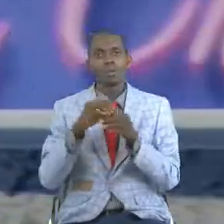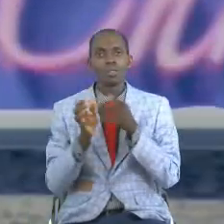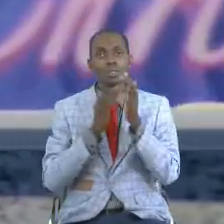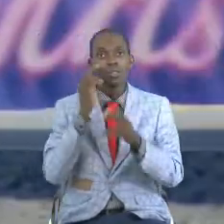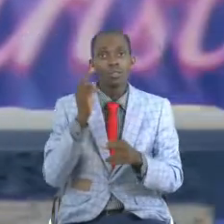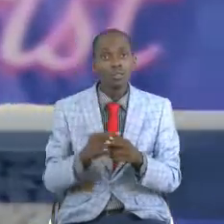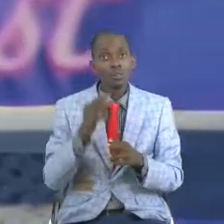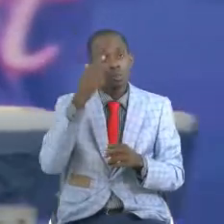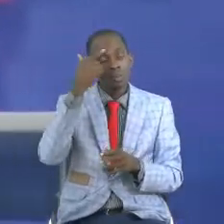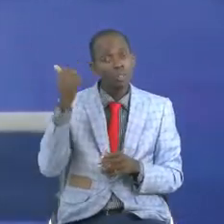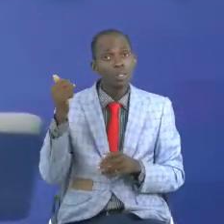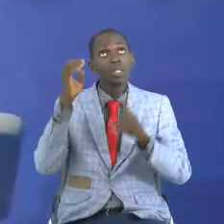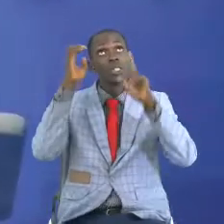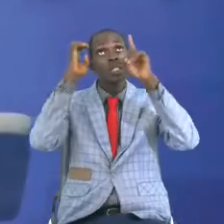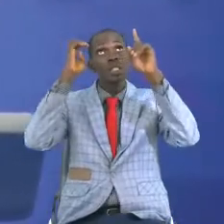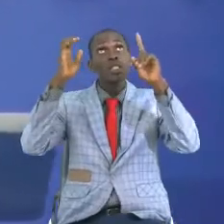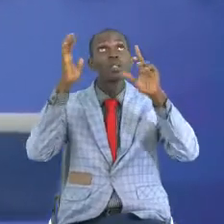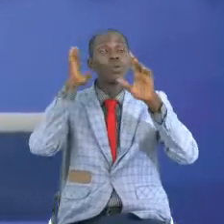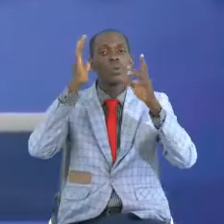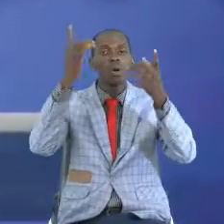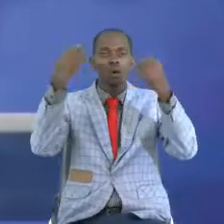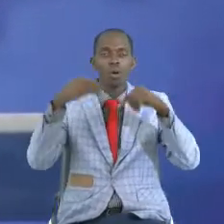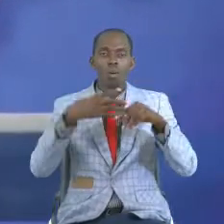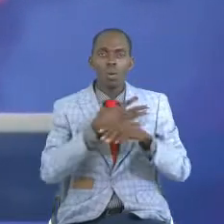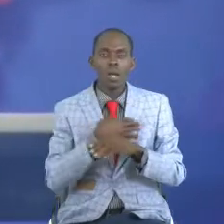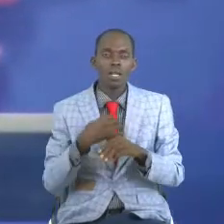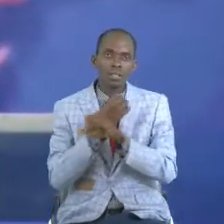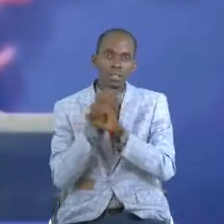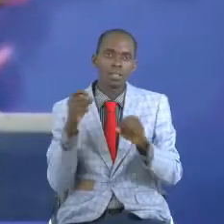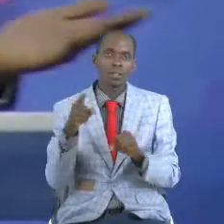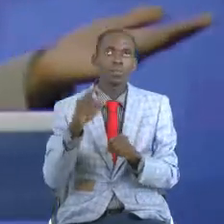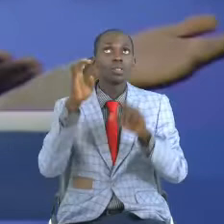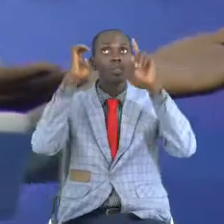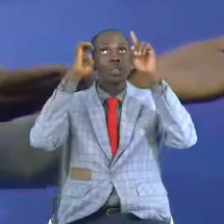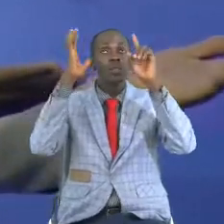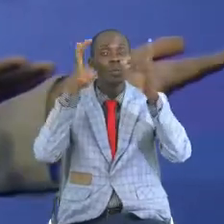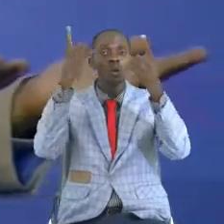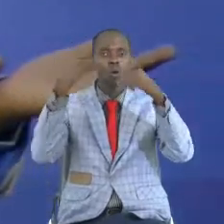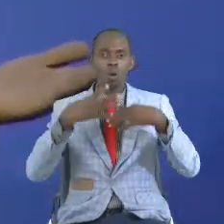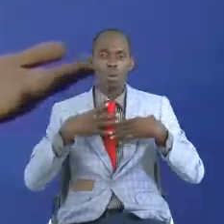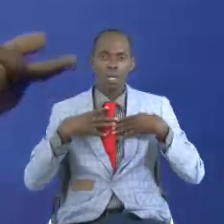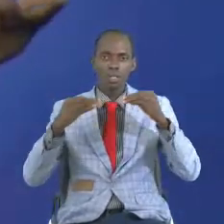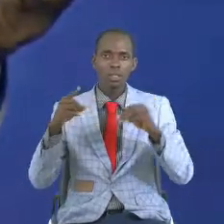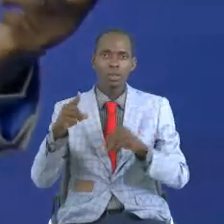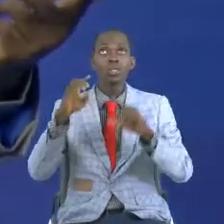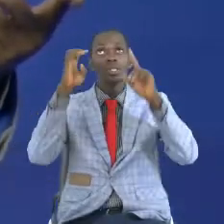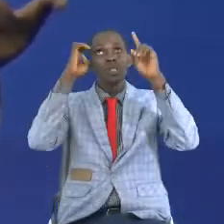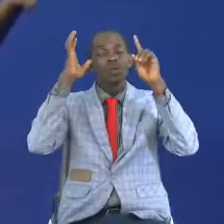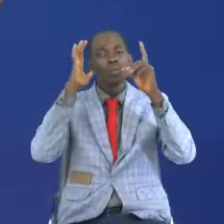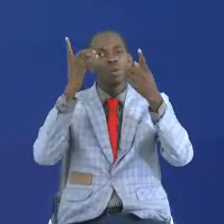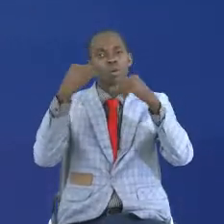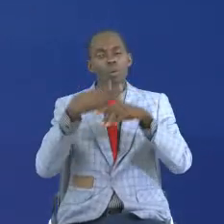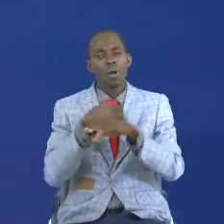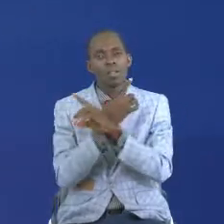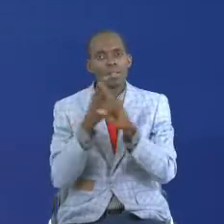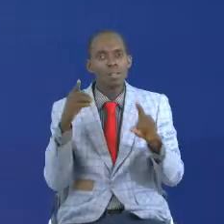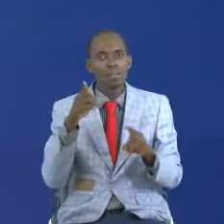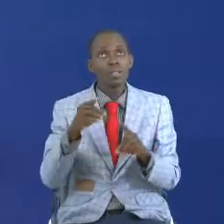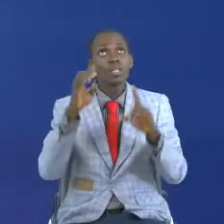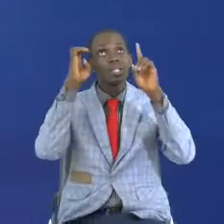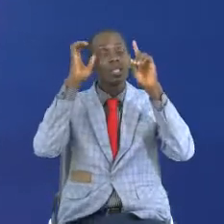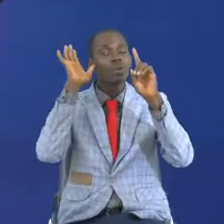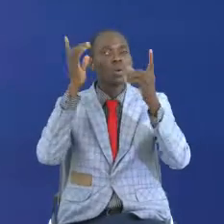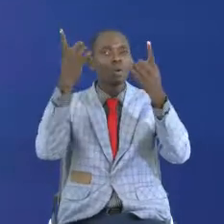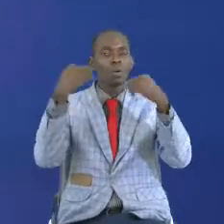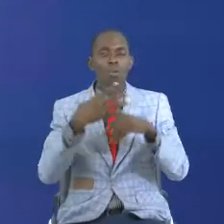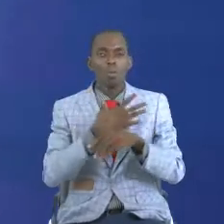will come and save you. It will come and heal you. It will come and deliver you. It will come and rescue you.